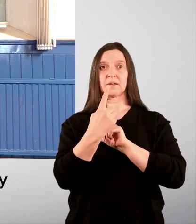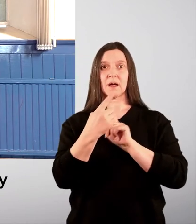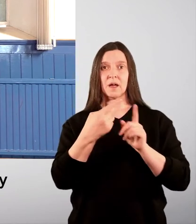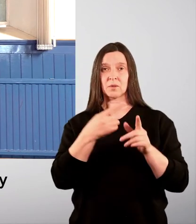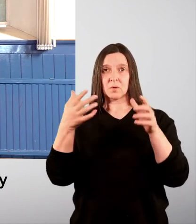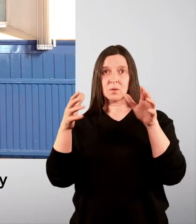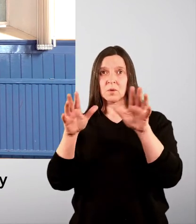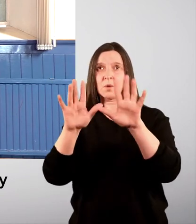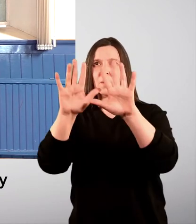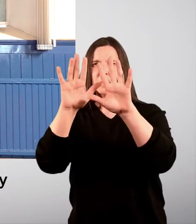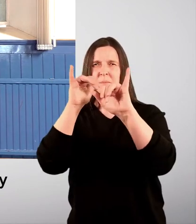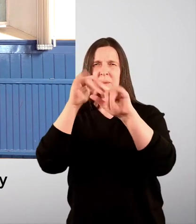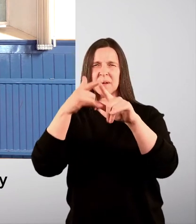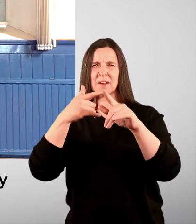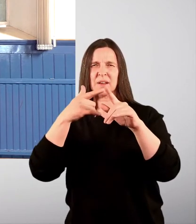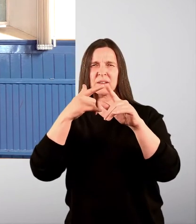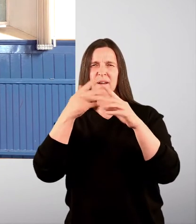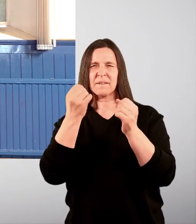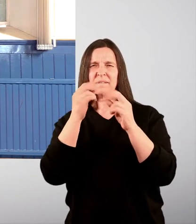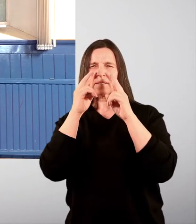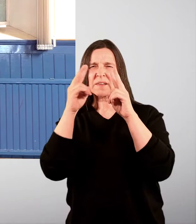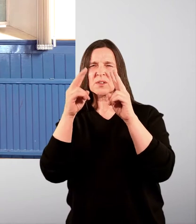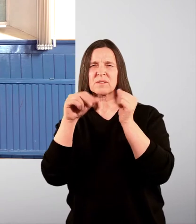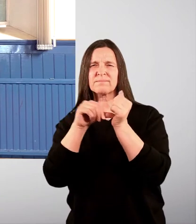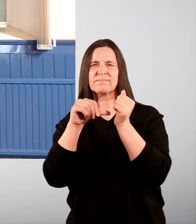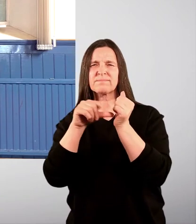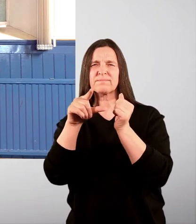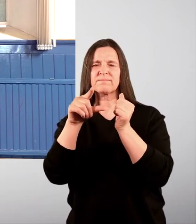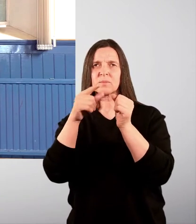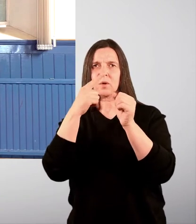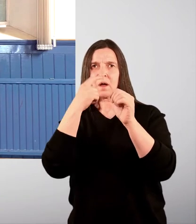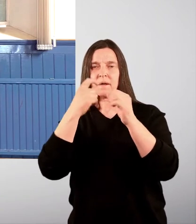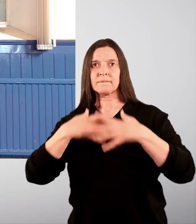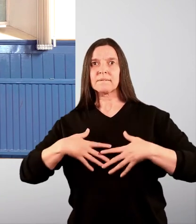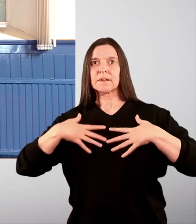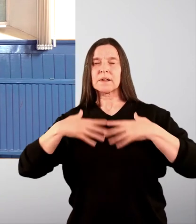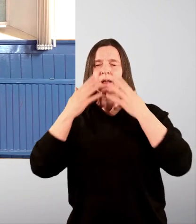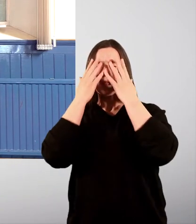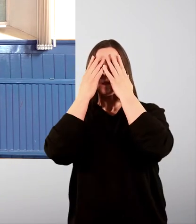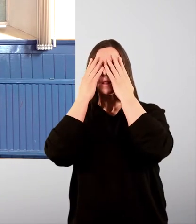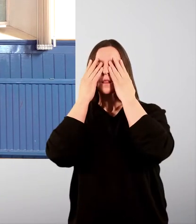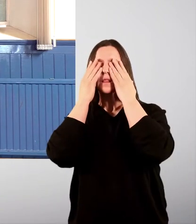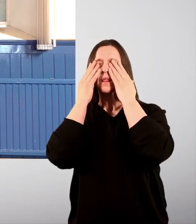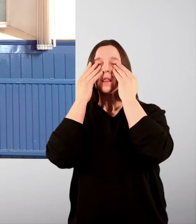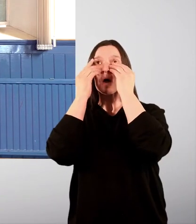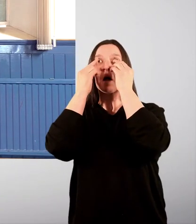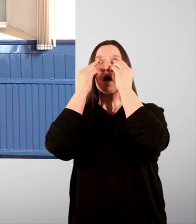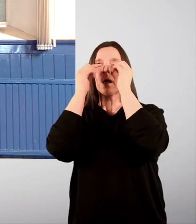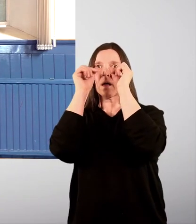technical, particularly if you've got a visual impairment. So again, we're gonna look at what happens if you've been grabbed. You can use your